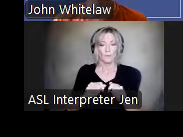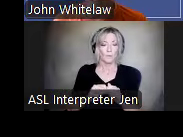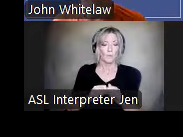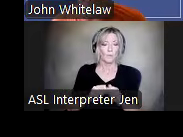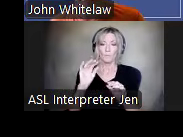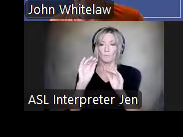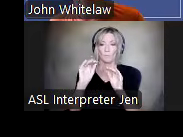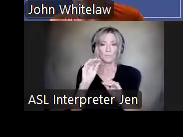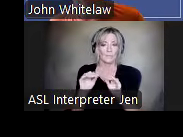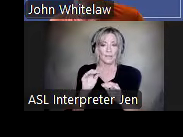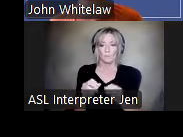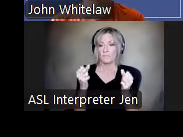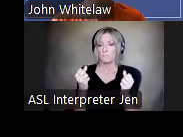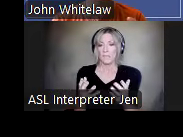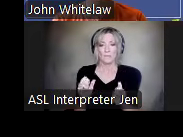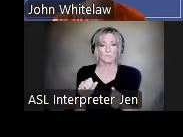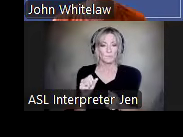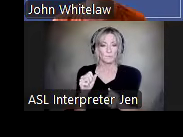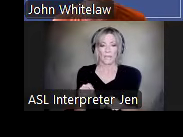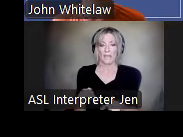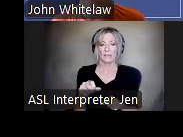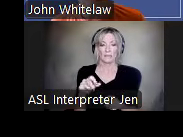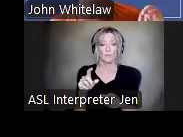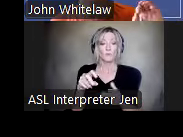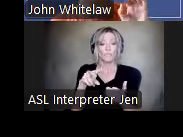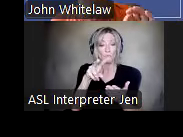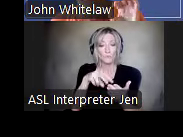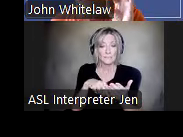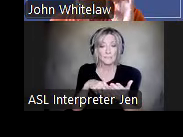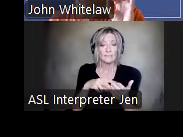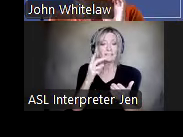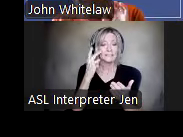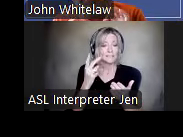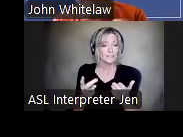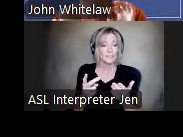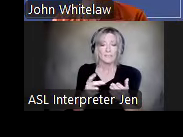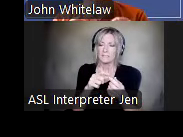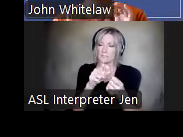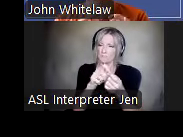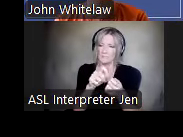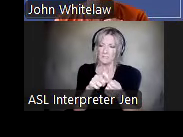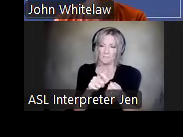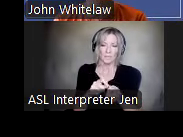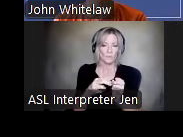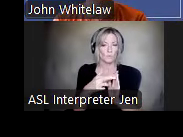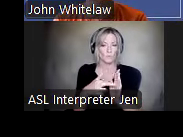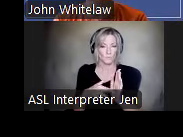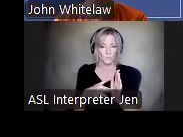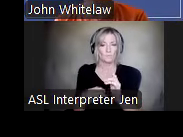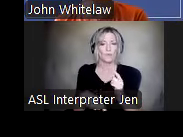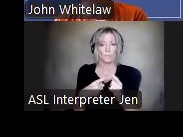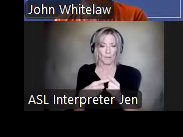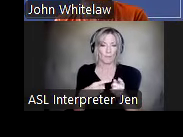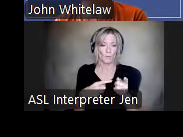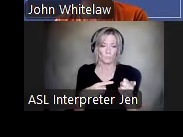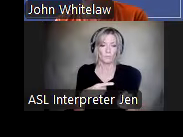as we go along, you can see, and that's where you can actually read the very specific rules about the things we are talking about.